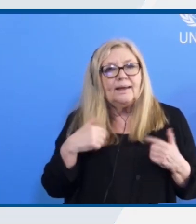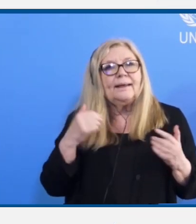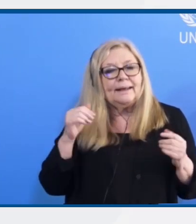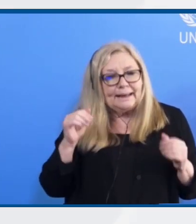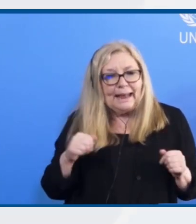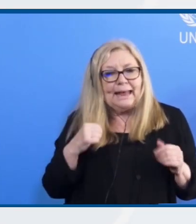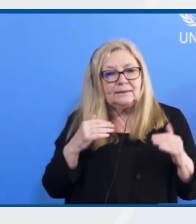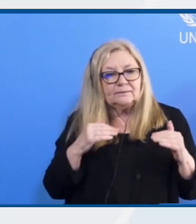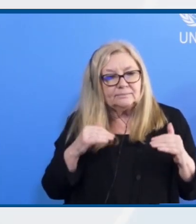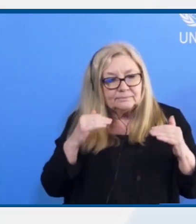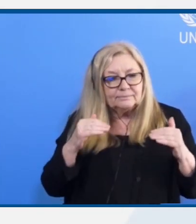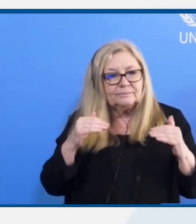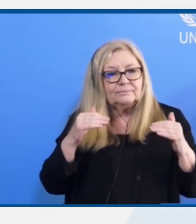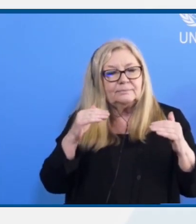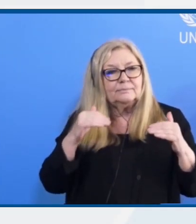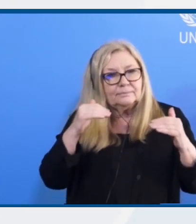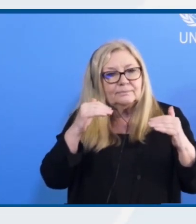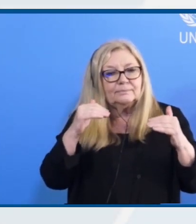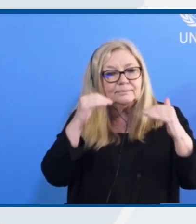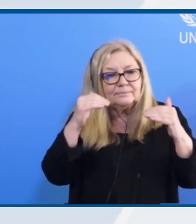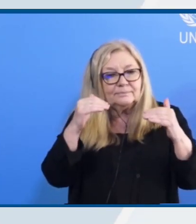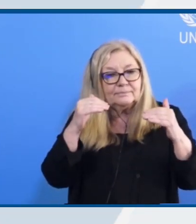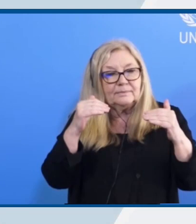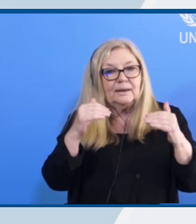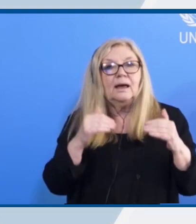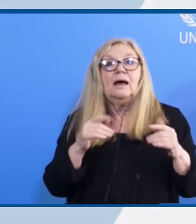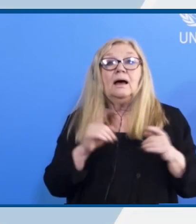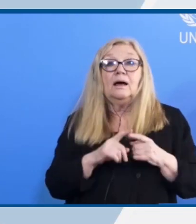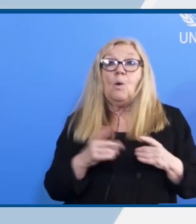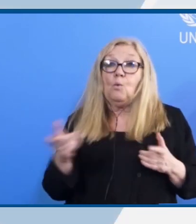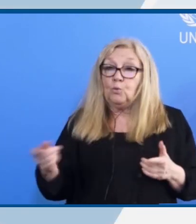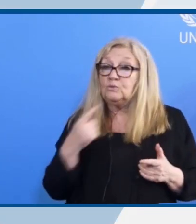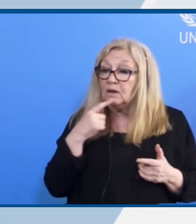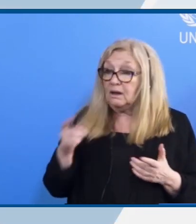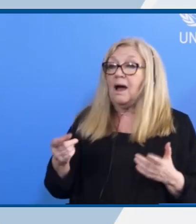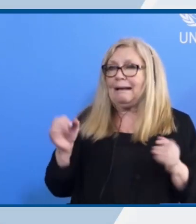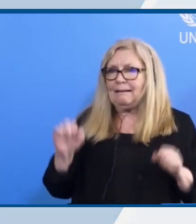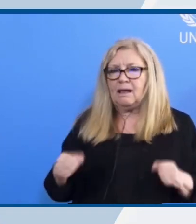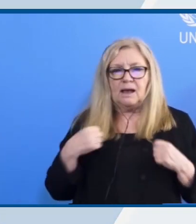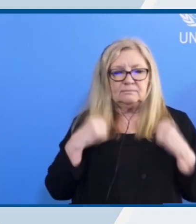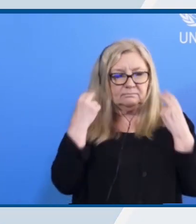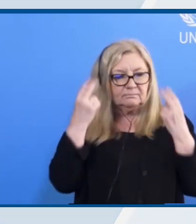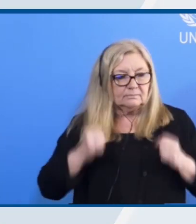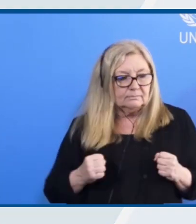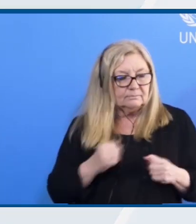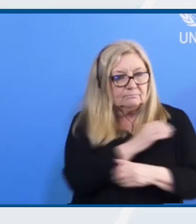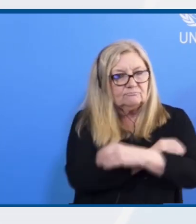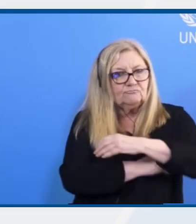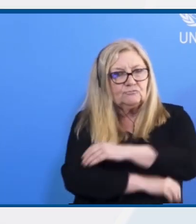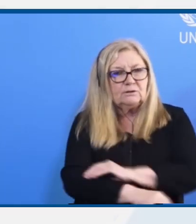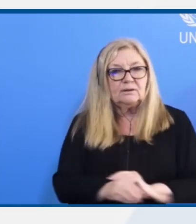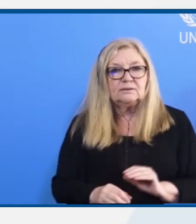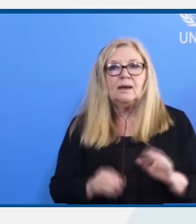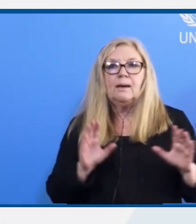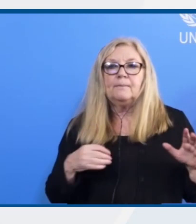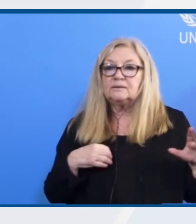they have taken into account resilience thinking in their design. Now, it does not mean that you have embarked